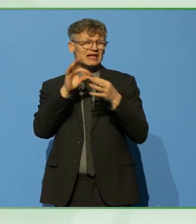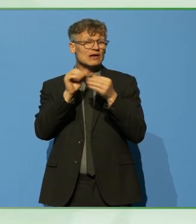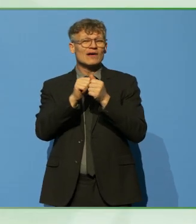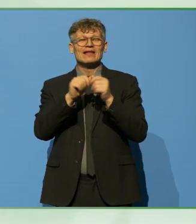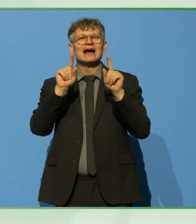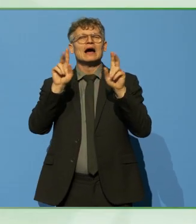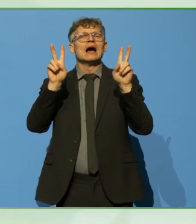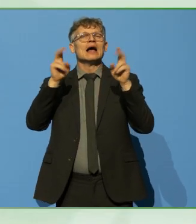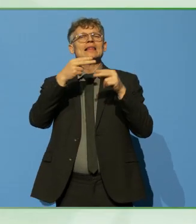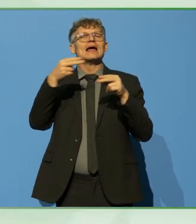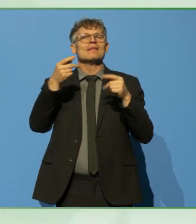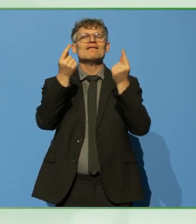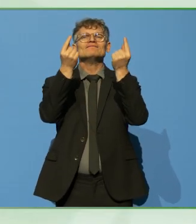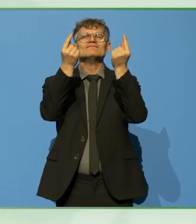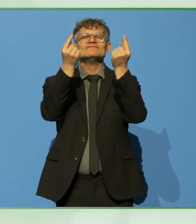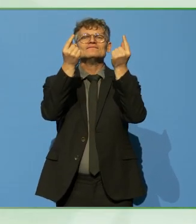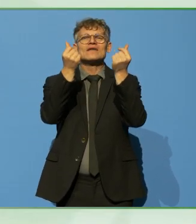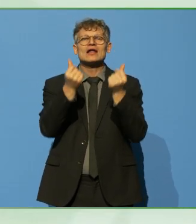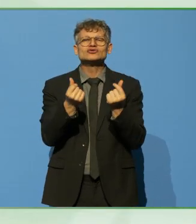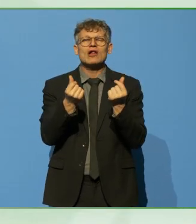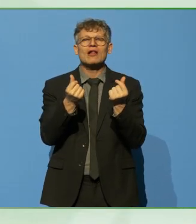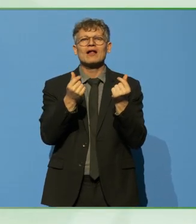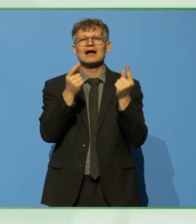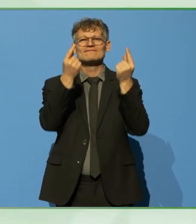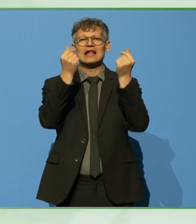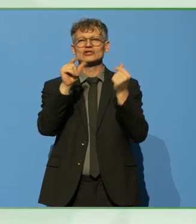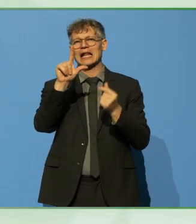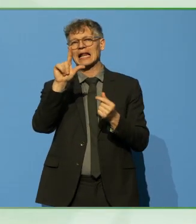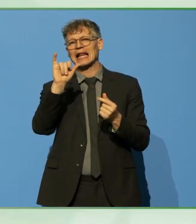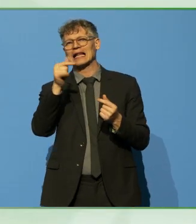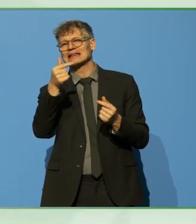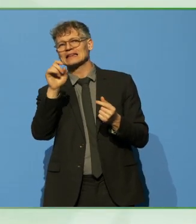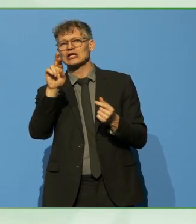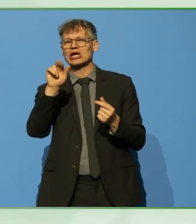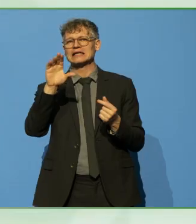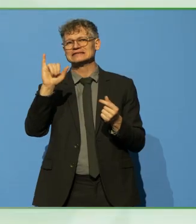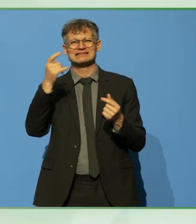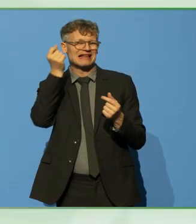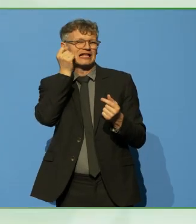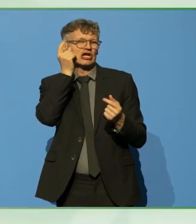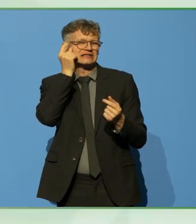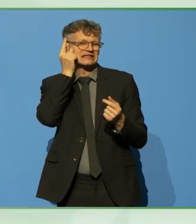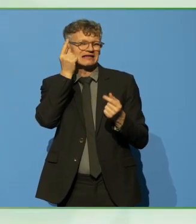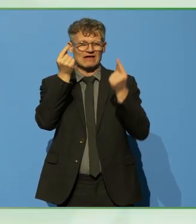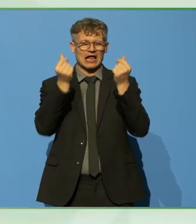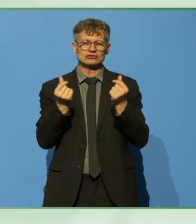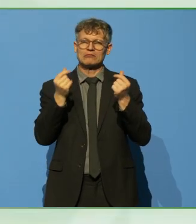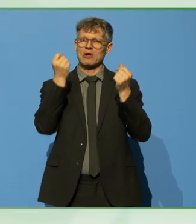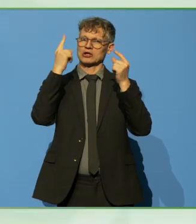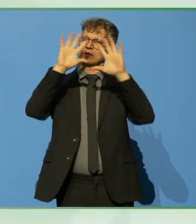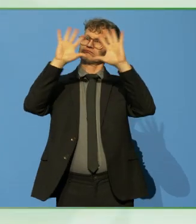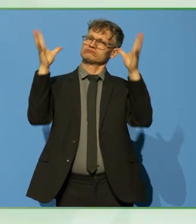too, as kind of a golden thread that no matter who you are, your age, your stage, your circumstances, it's going to be a real unlock for this as